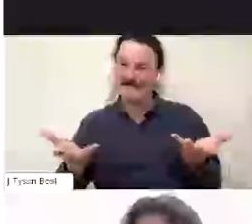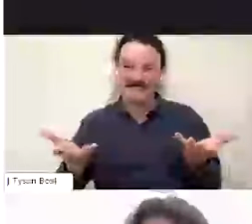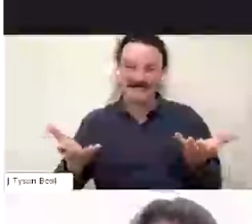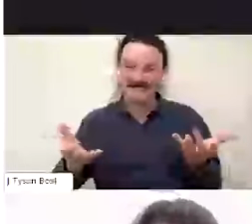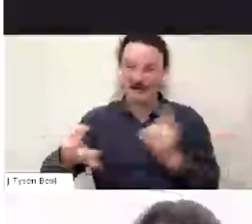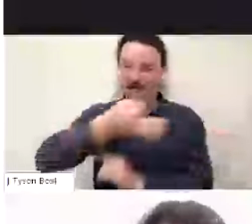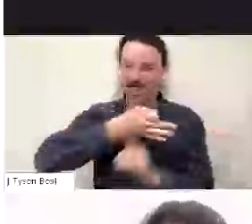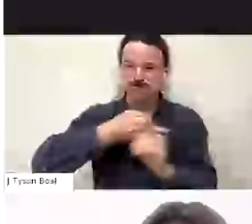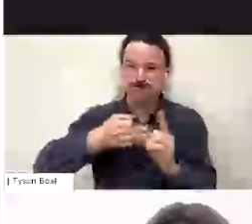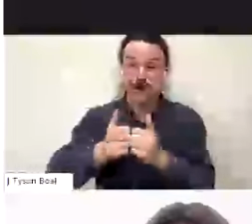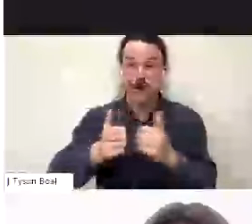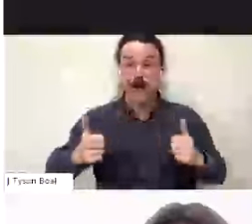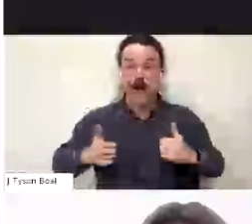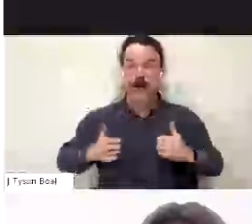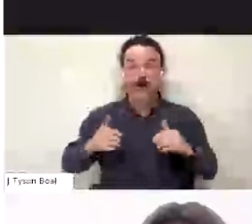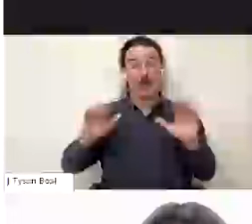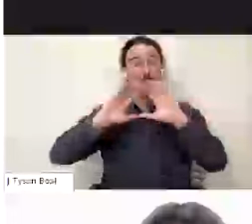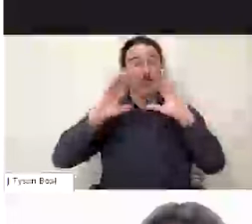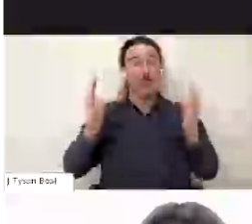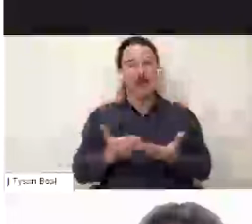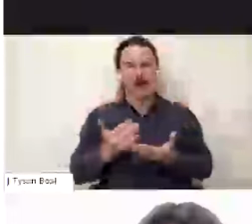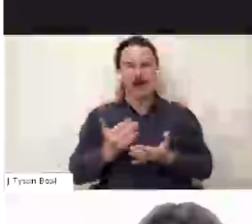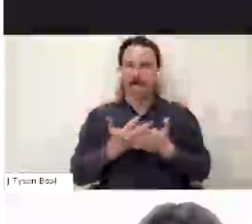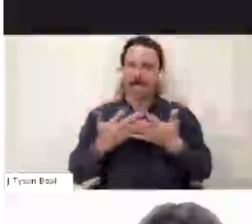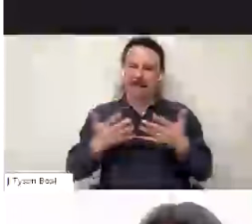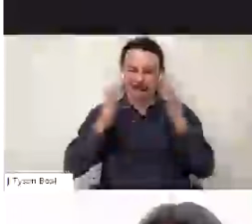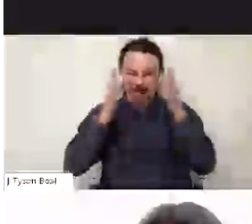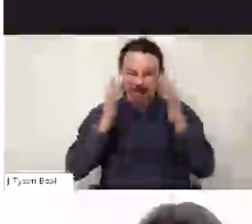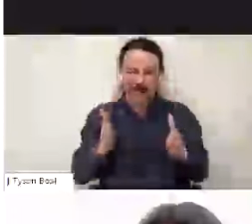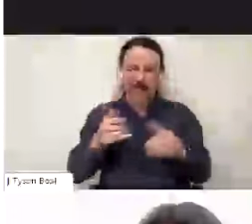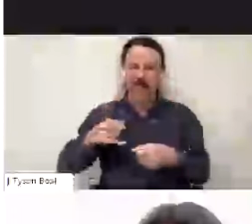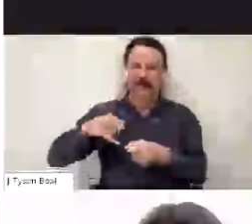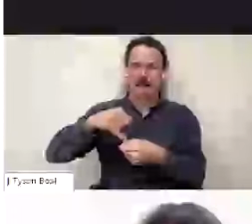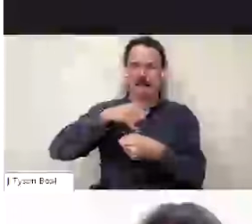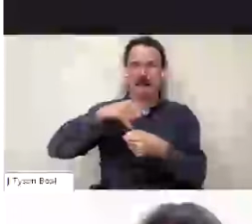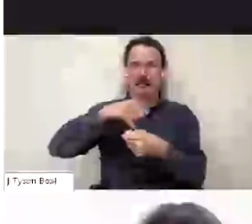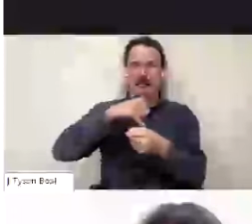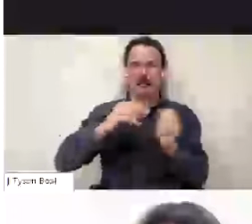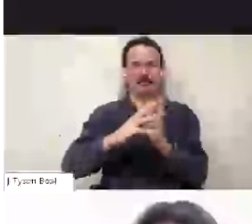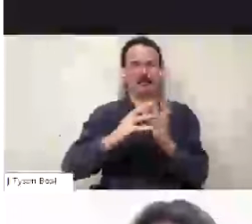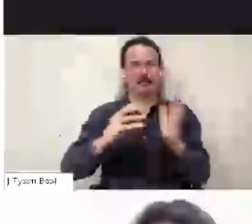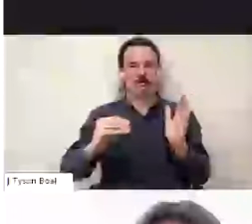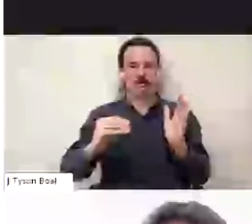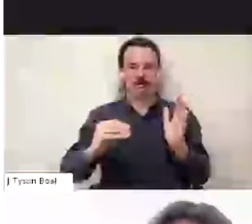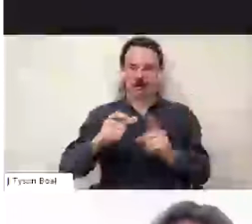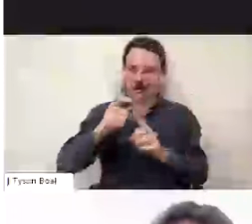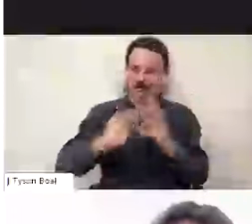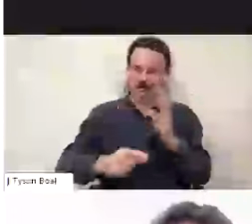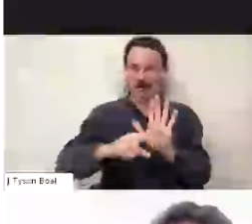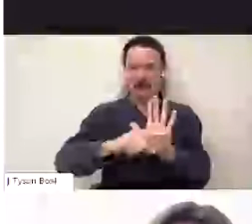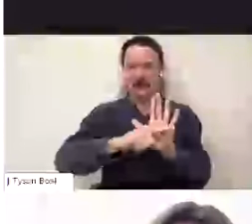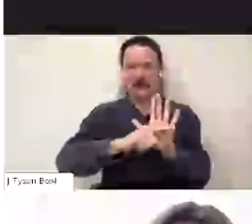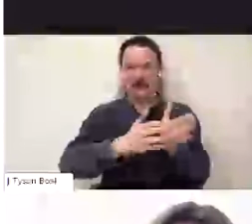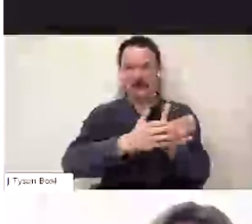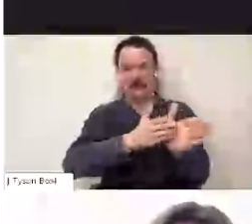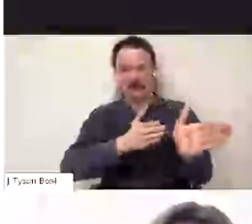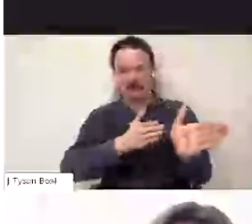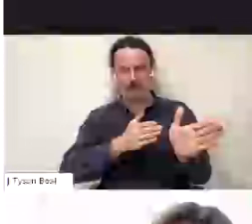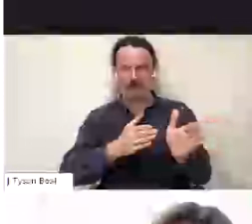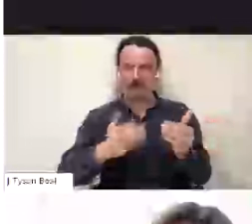model dominant world, which is a perverse problem. Whilst I talked about culture